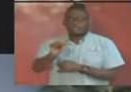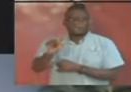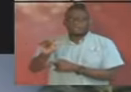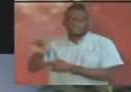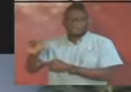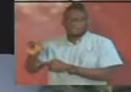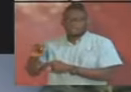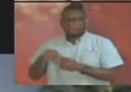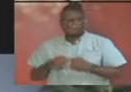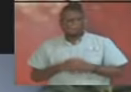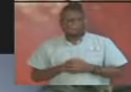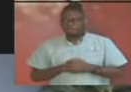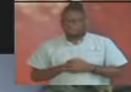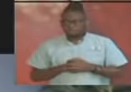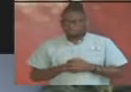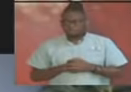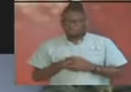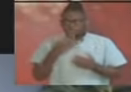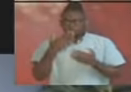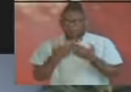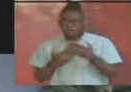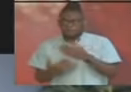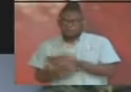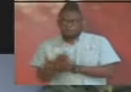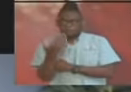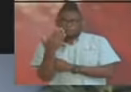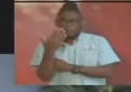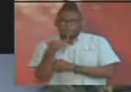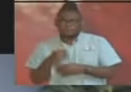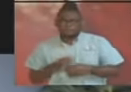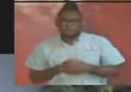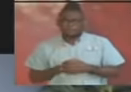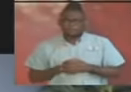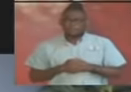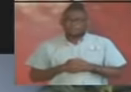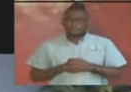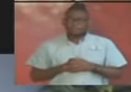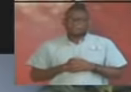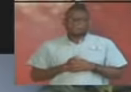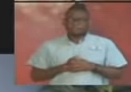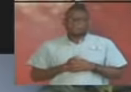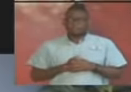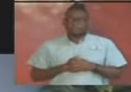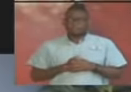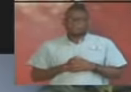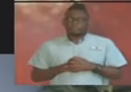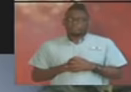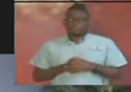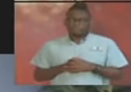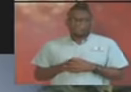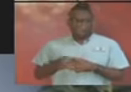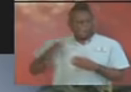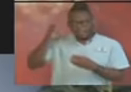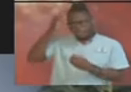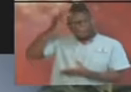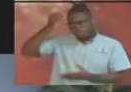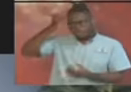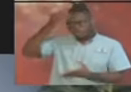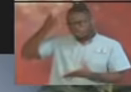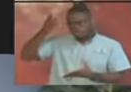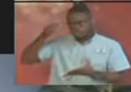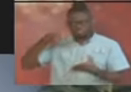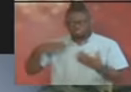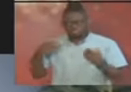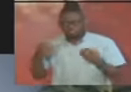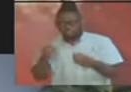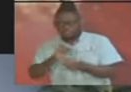morning, everyone. Crystal Wilson, TTT Limited. According to the clinical update, COVID-19 positive cases are